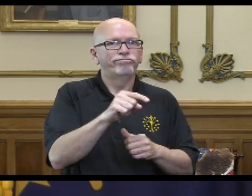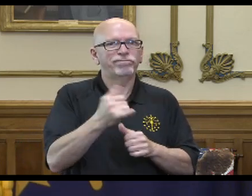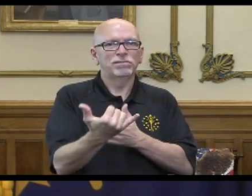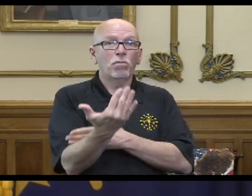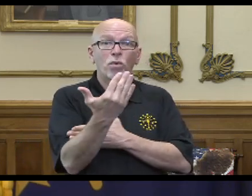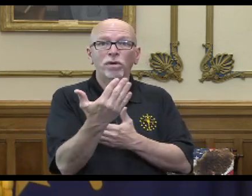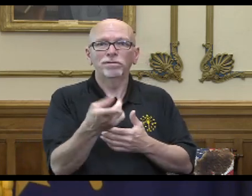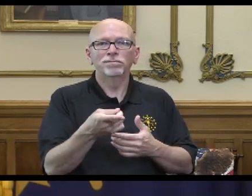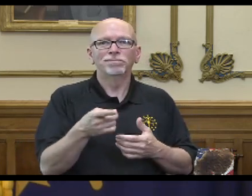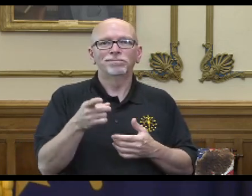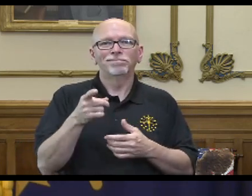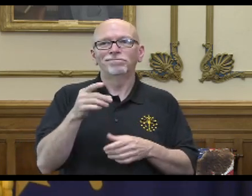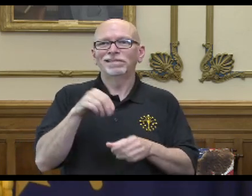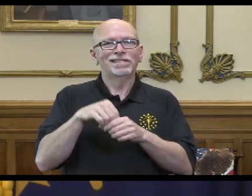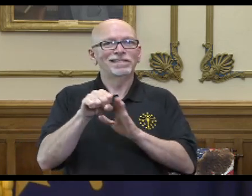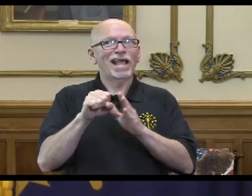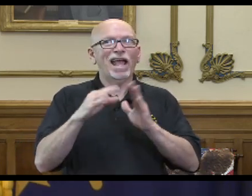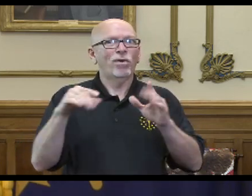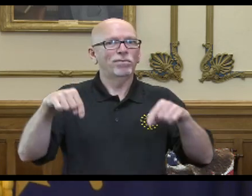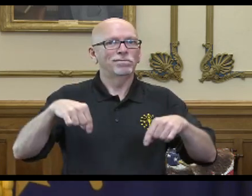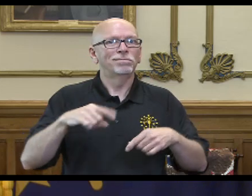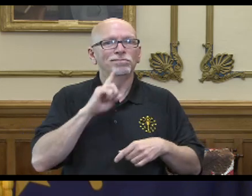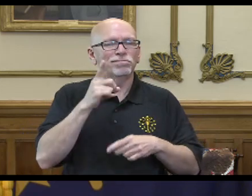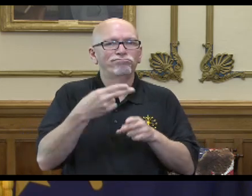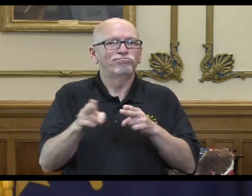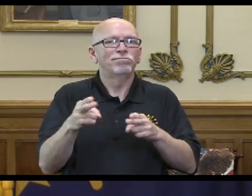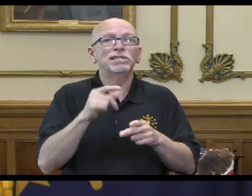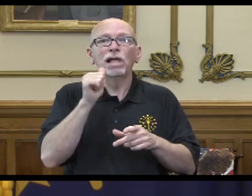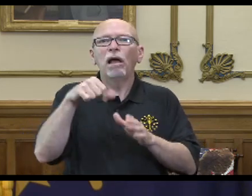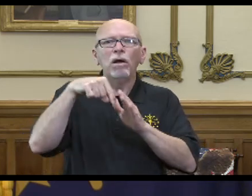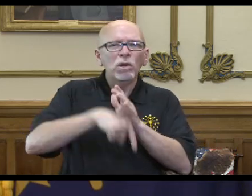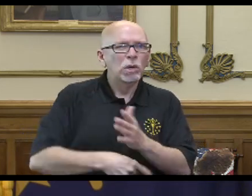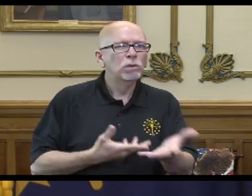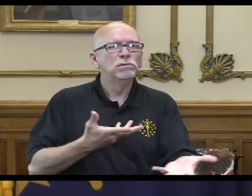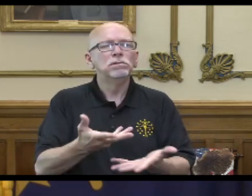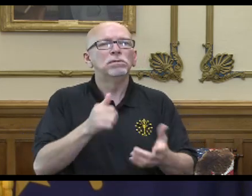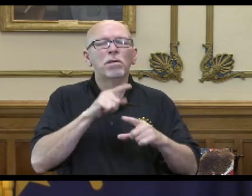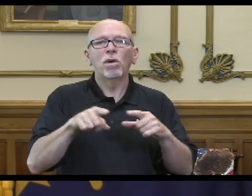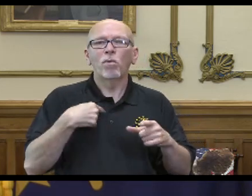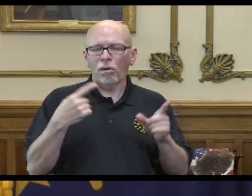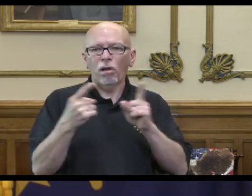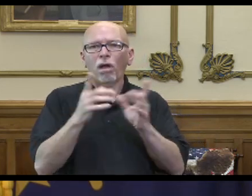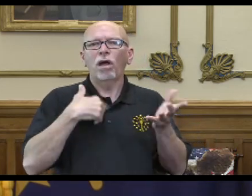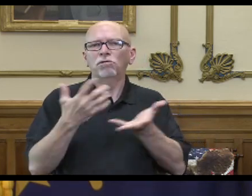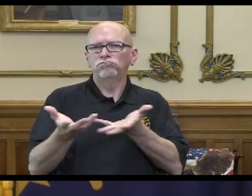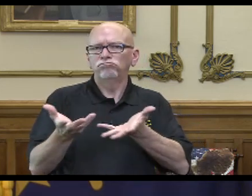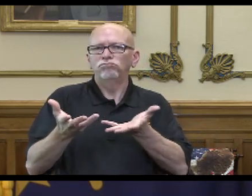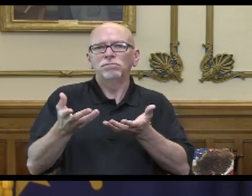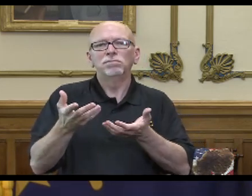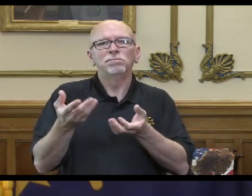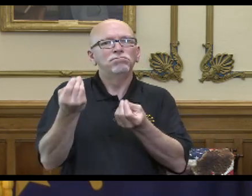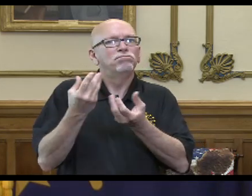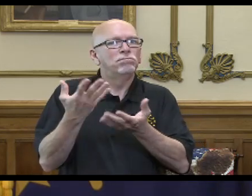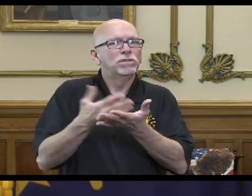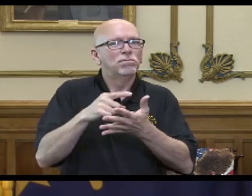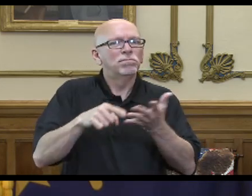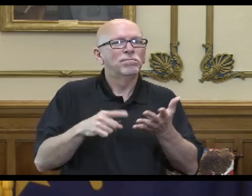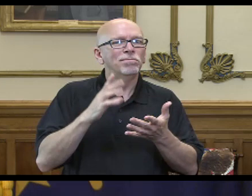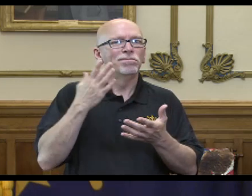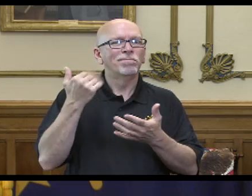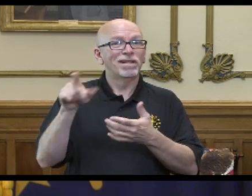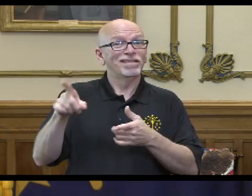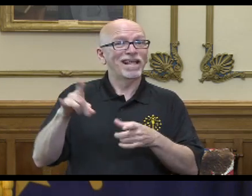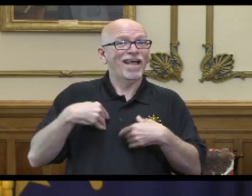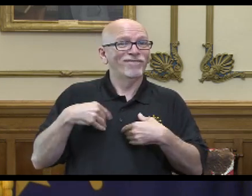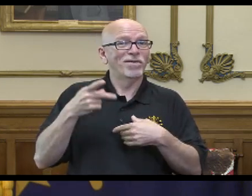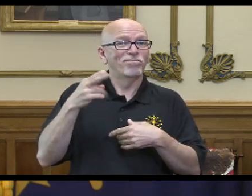this morning, just out in the State House, very briefly. We didn't get into a lot of detail or any detail regarding the press conference that they held